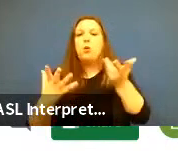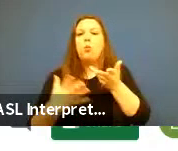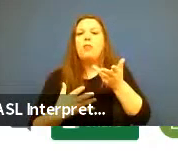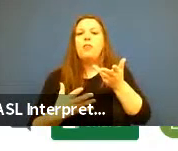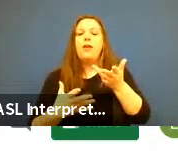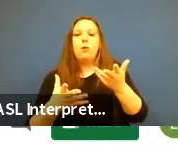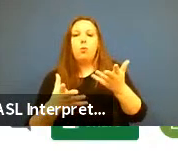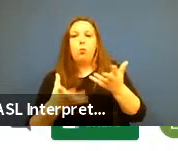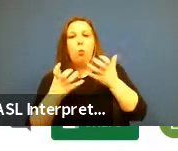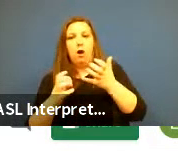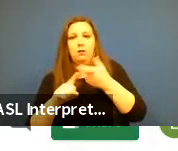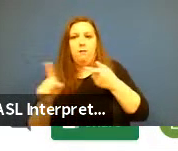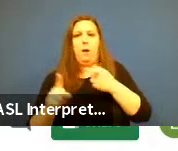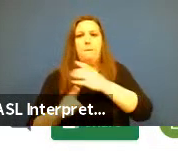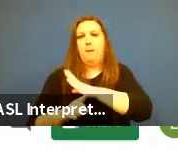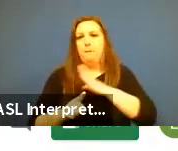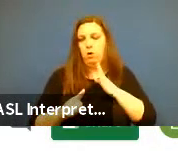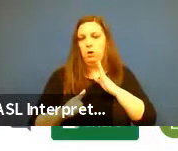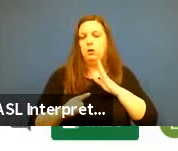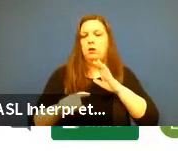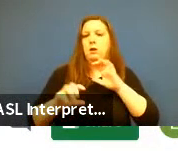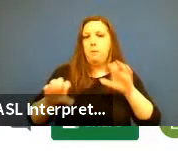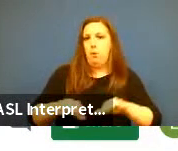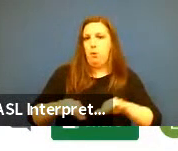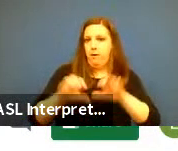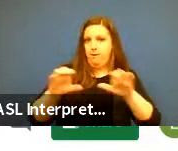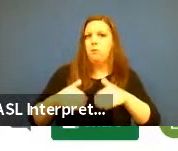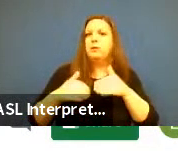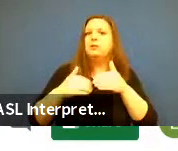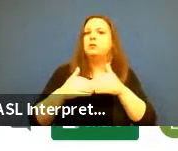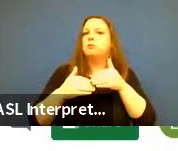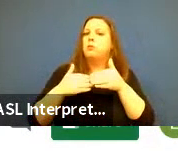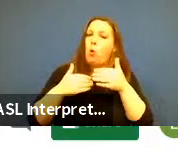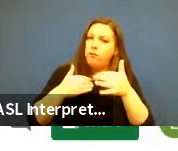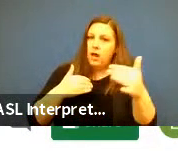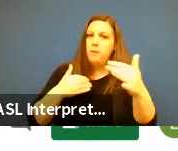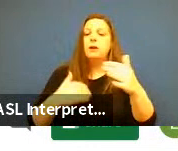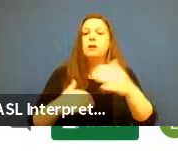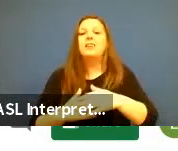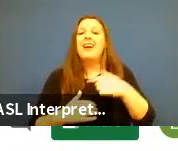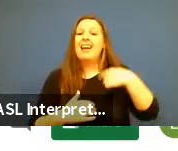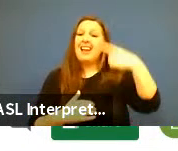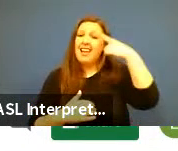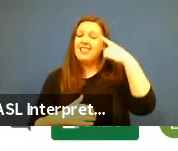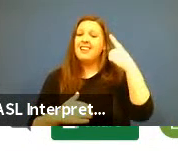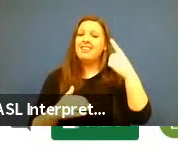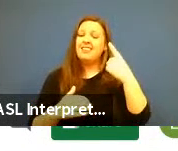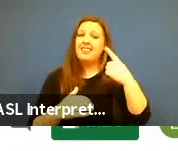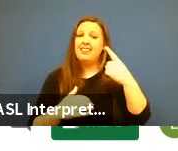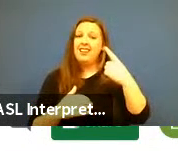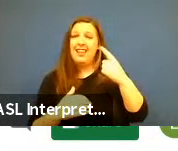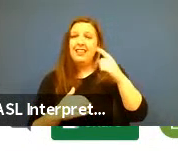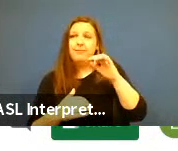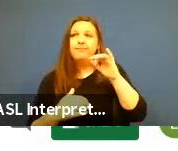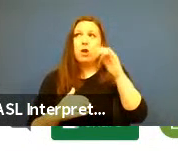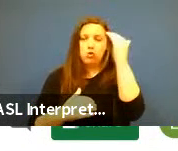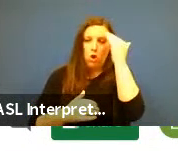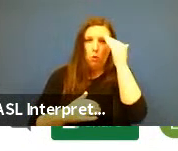and performance over time? And I think it matters who we choose under those